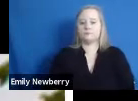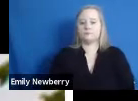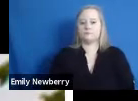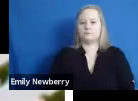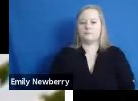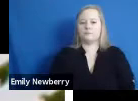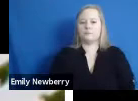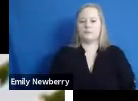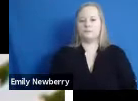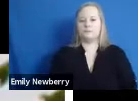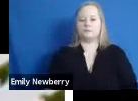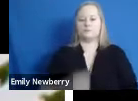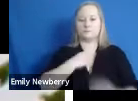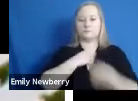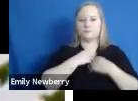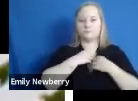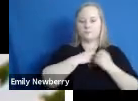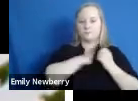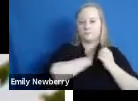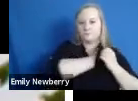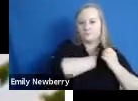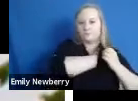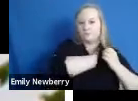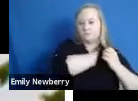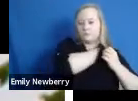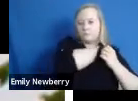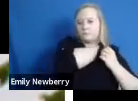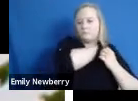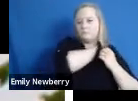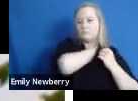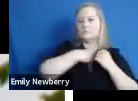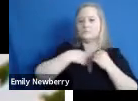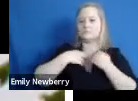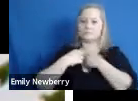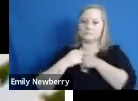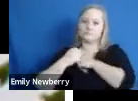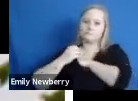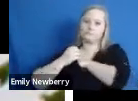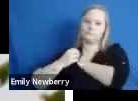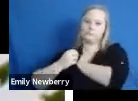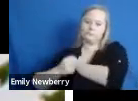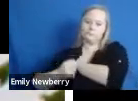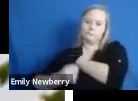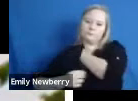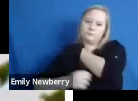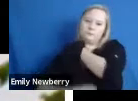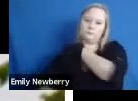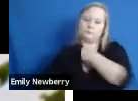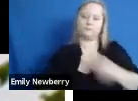things like cation exchange capacity and that kind of thing. Those are some of the fields that we